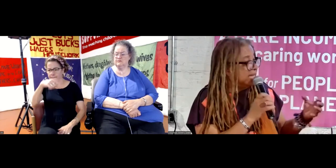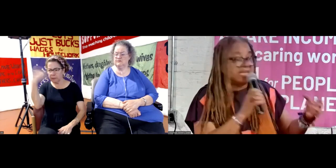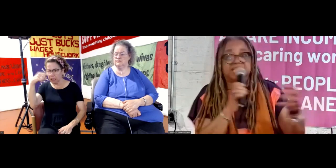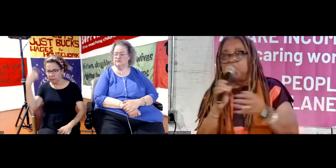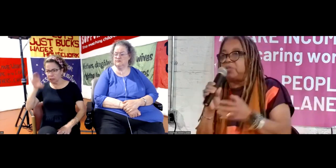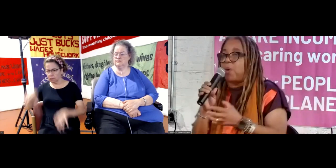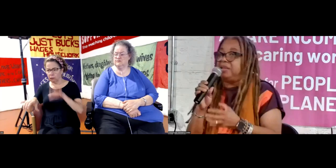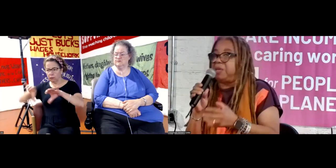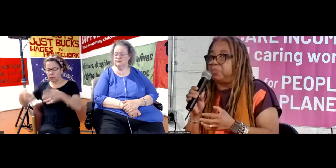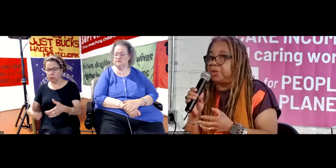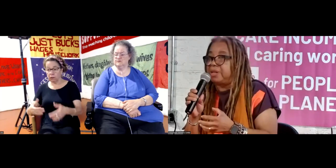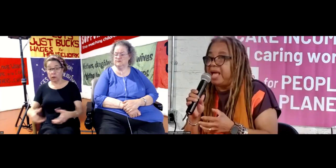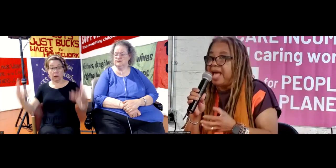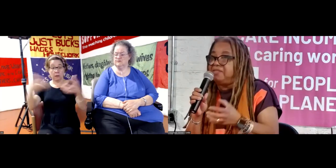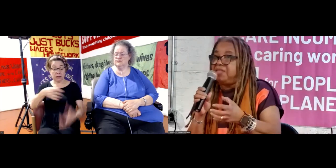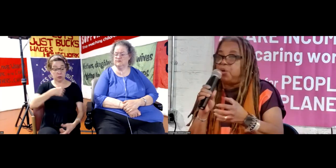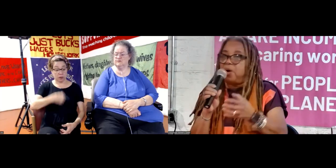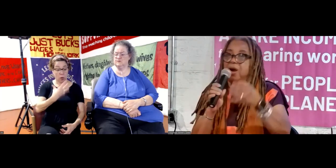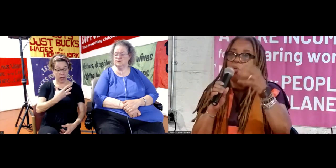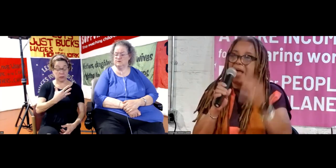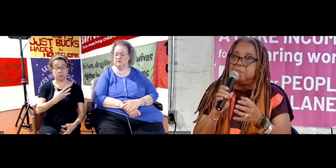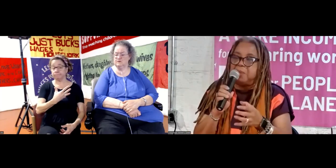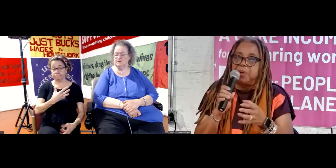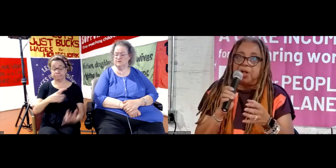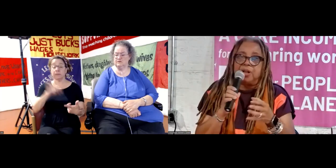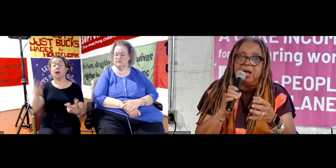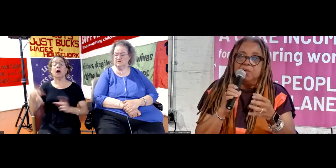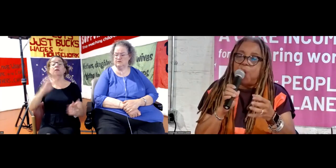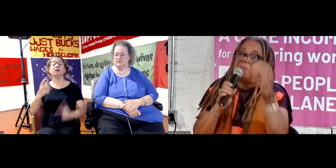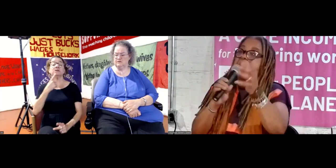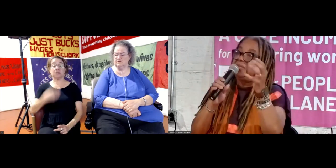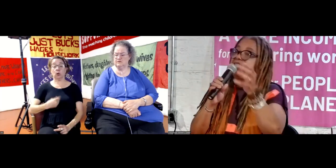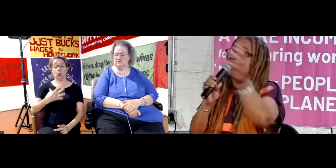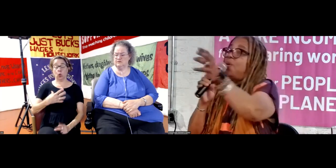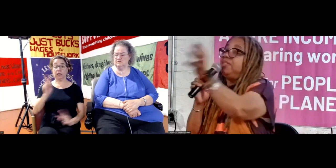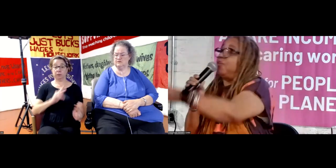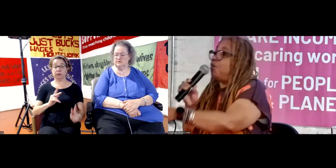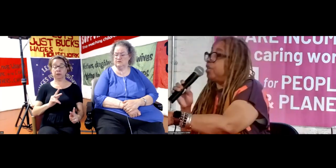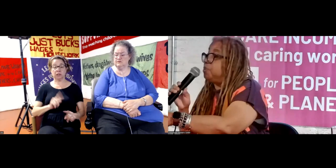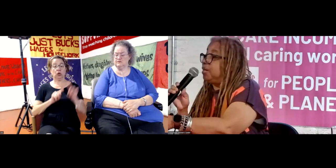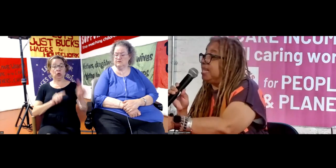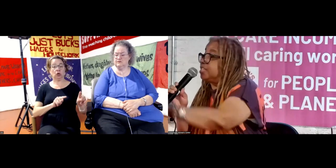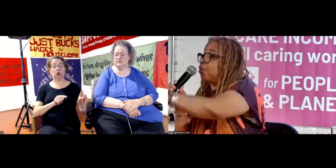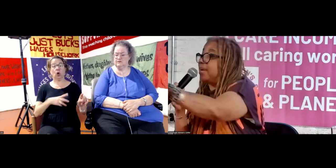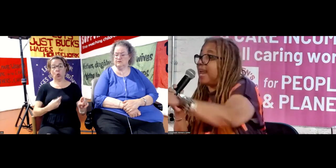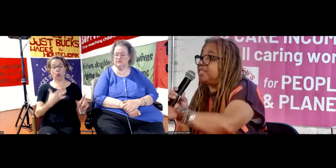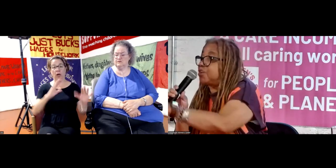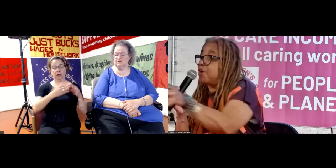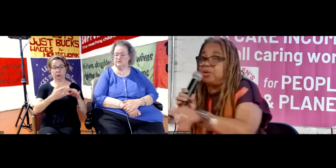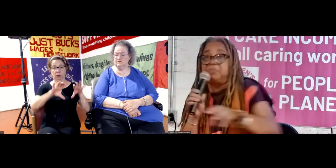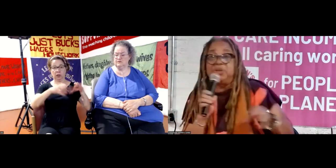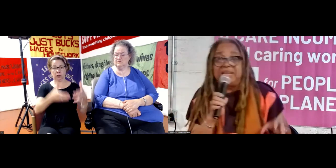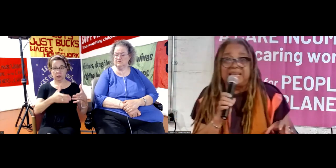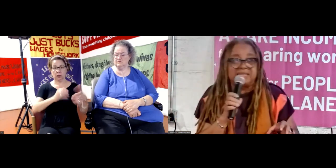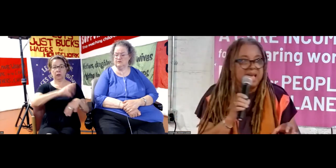this organization with white people. And then there were white people need to go in their own communities and organize their